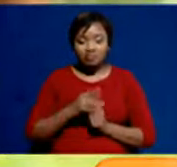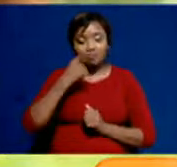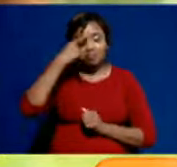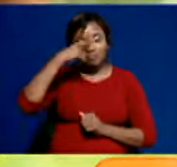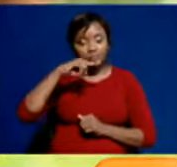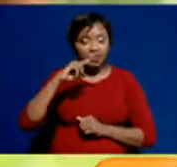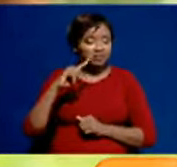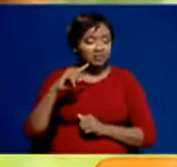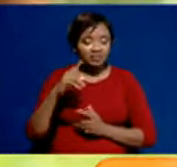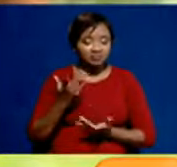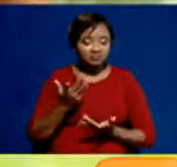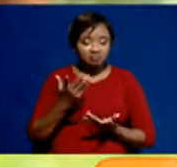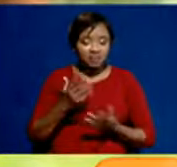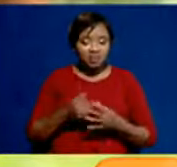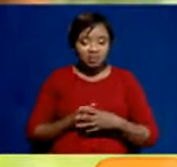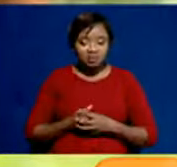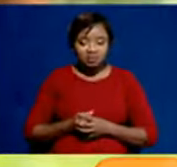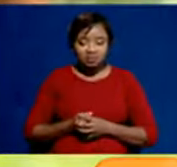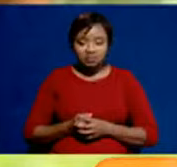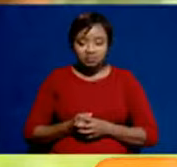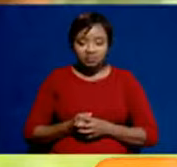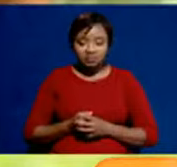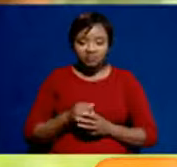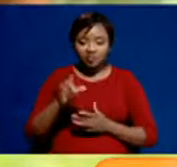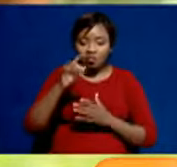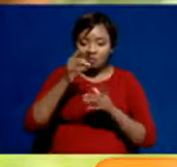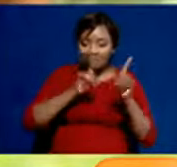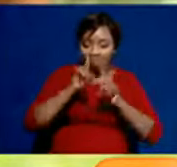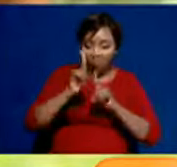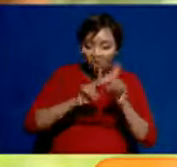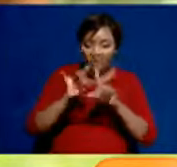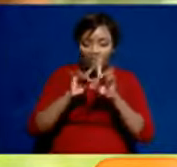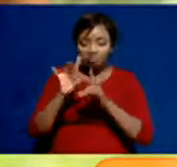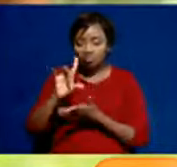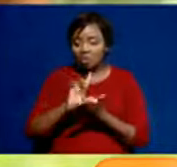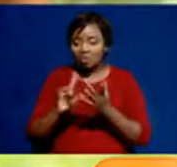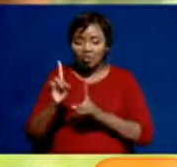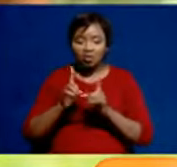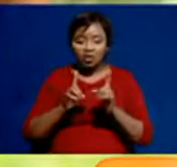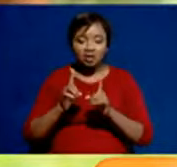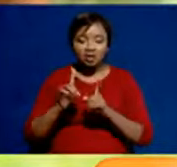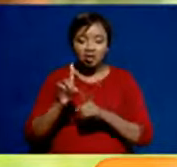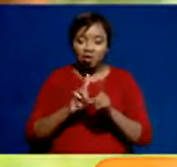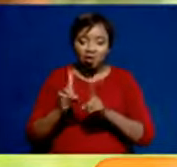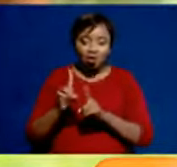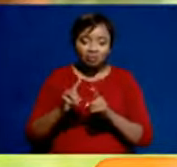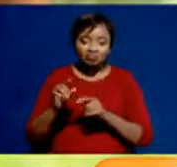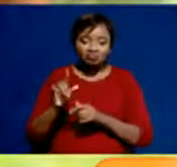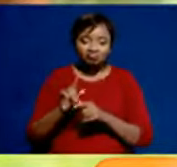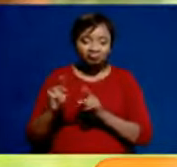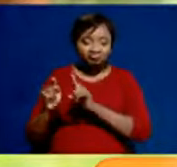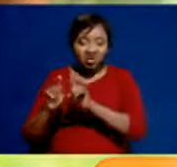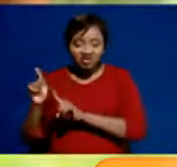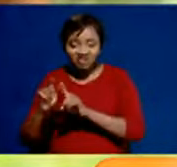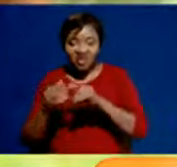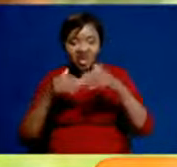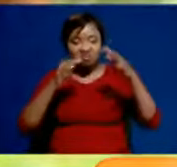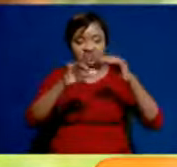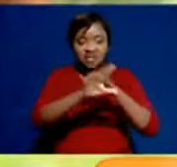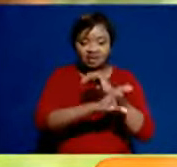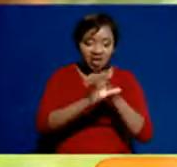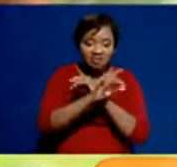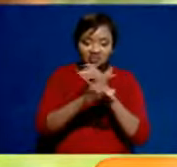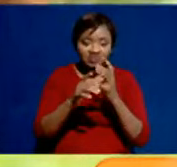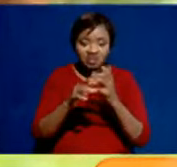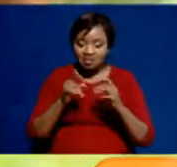policy on foreign and local travel unnecessary? They have led the way in multiplying,